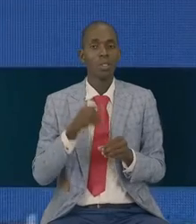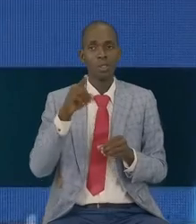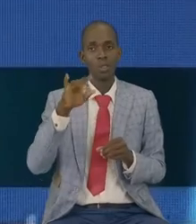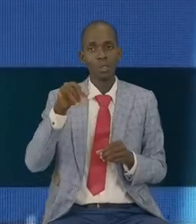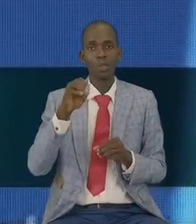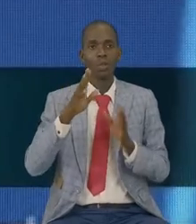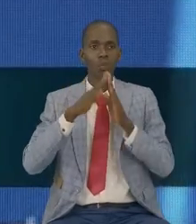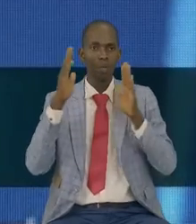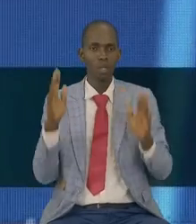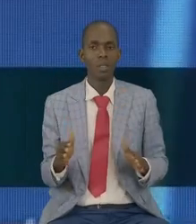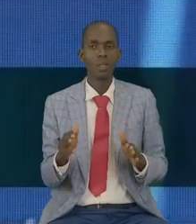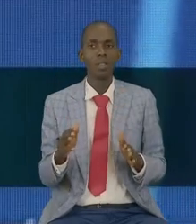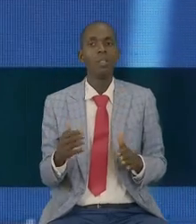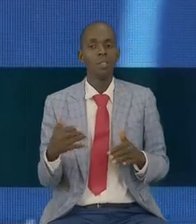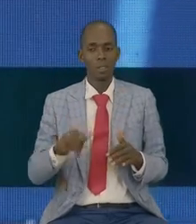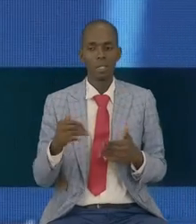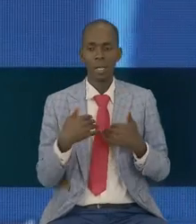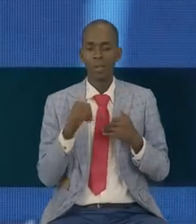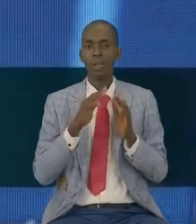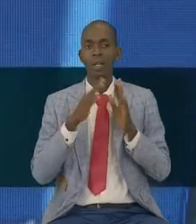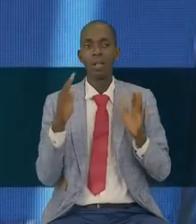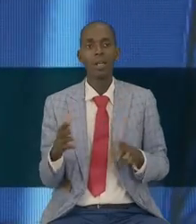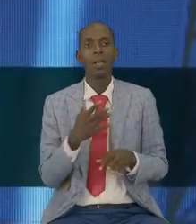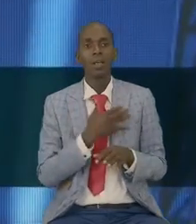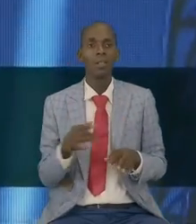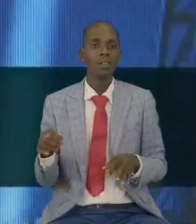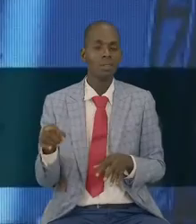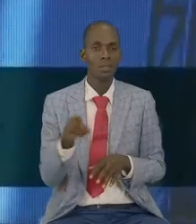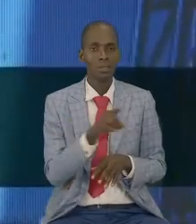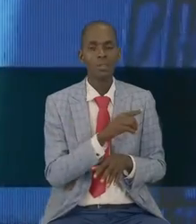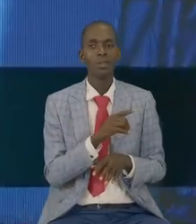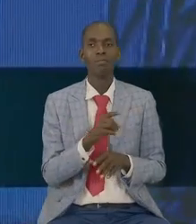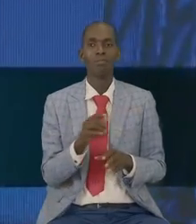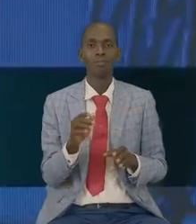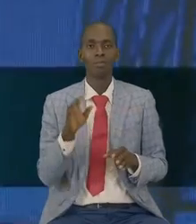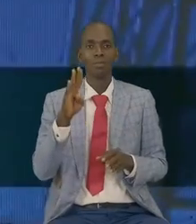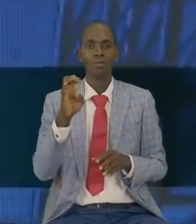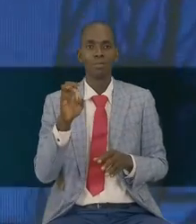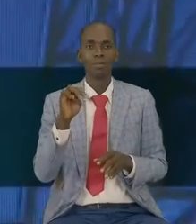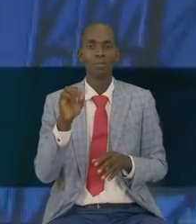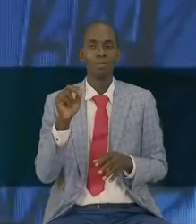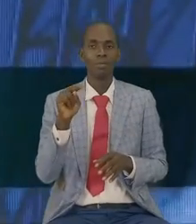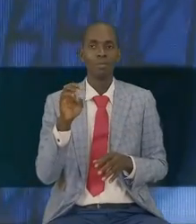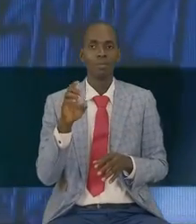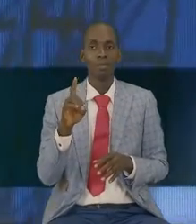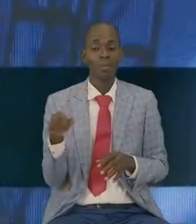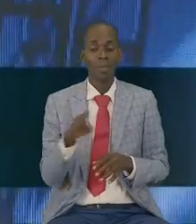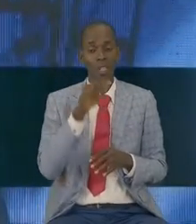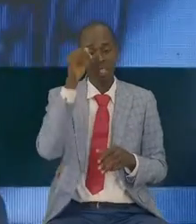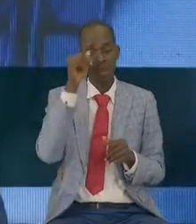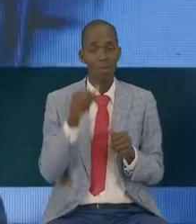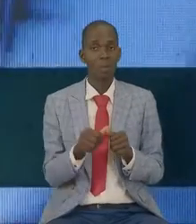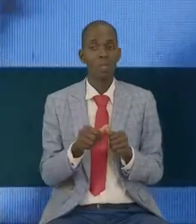his house. He's still at the house. And they also, they remembered,